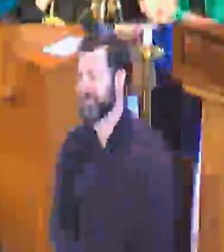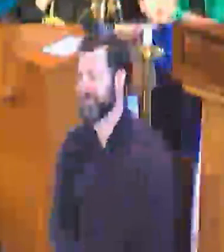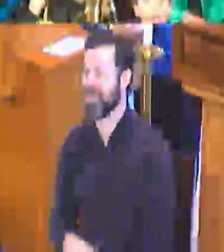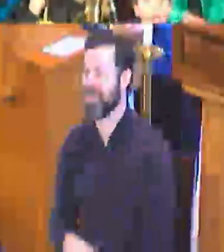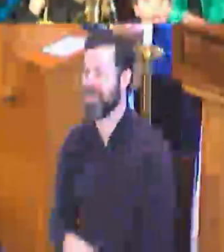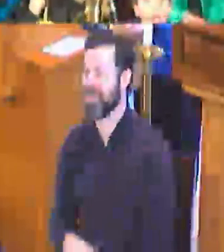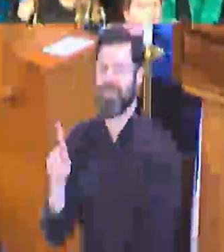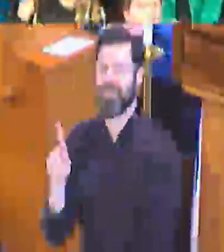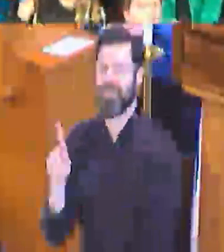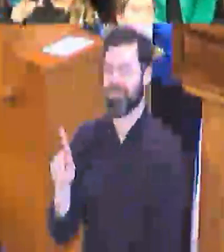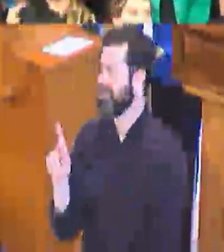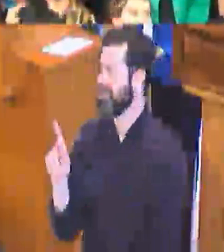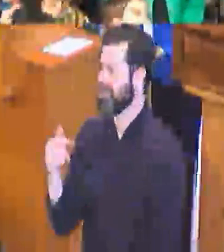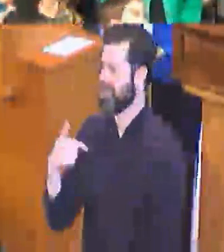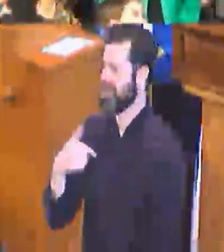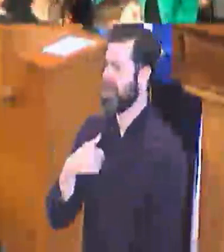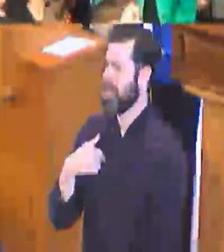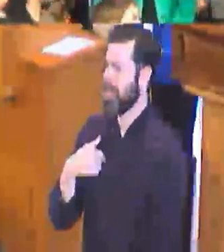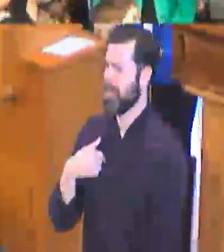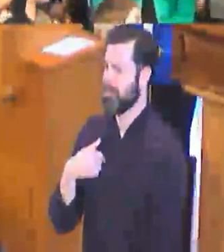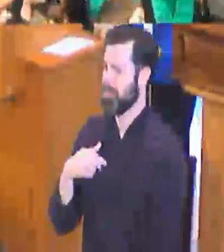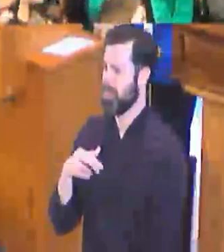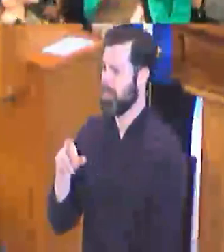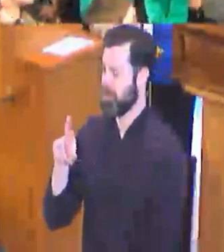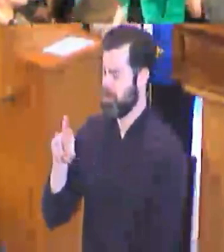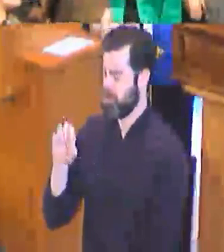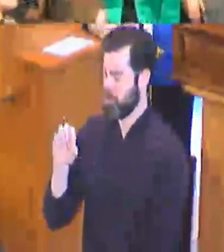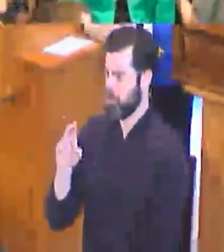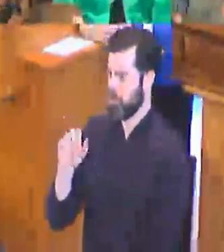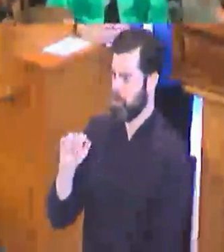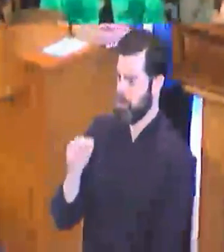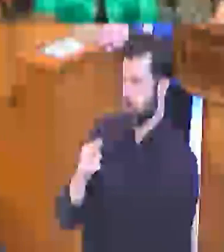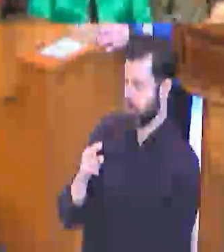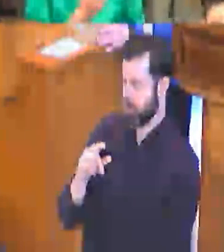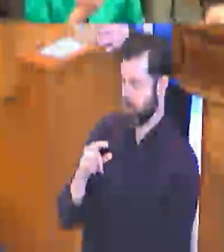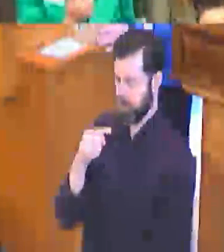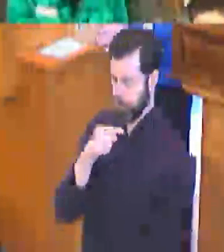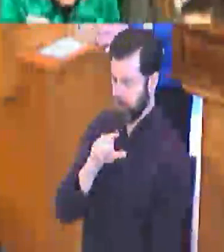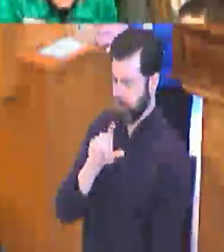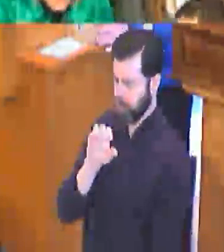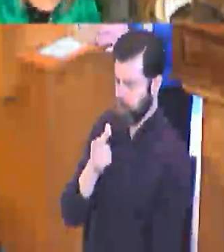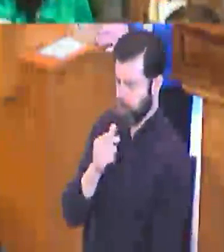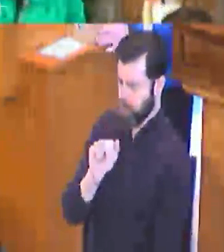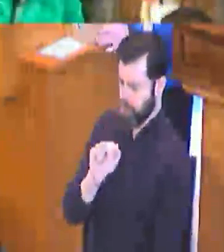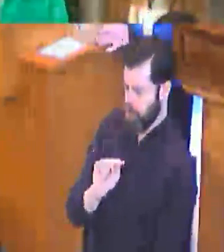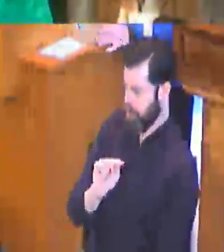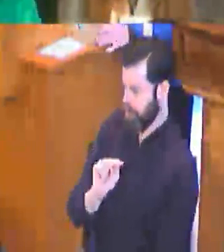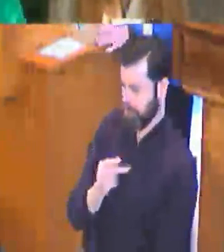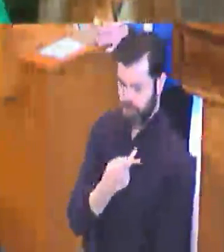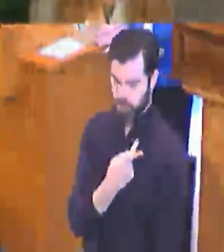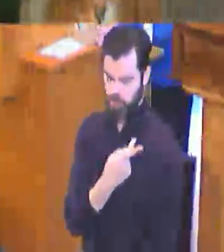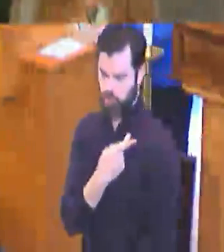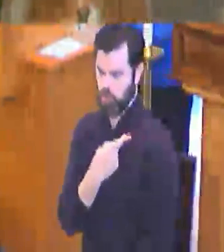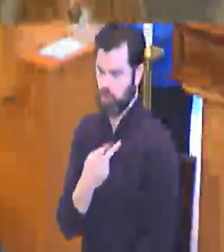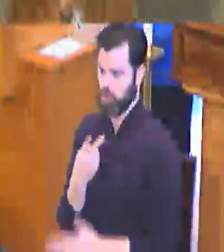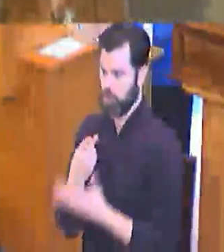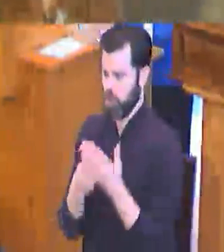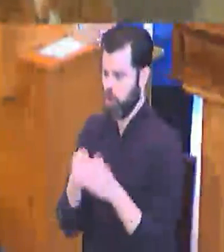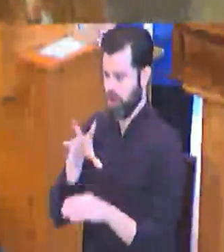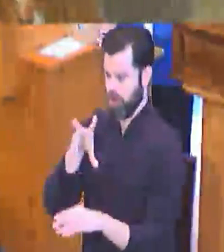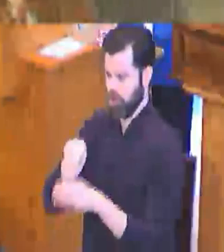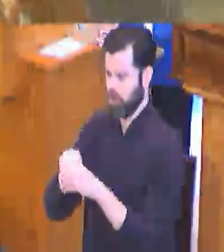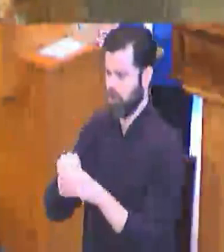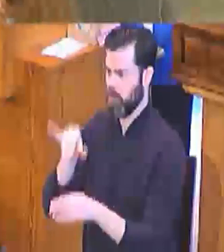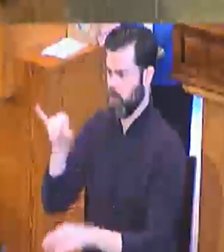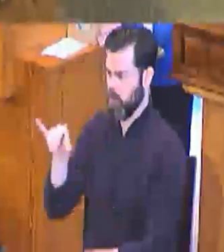Okay, I'm Rowan. I'm Logan. That's Logan. So we're both Why Are Yours, and